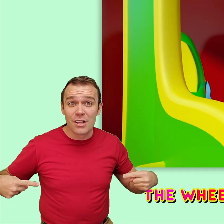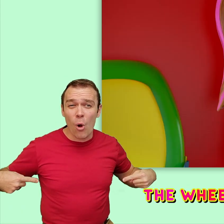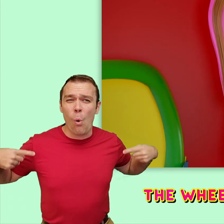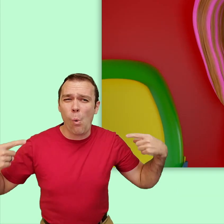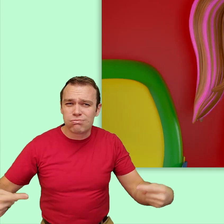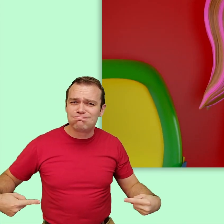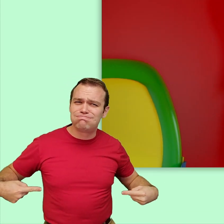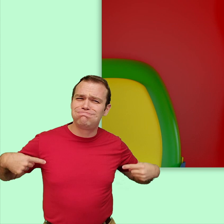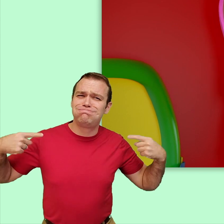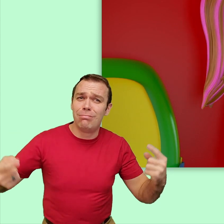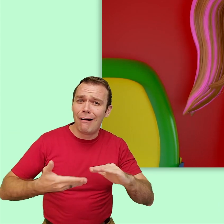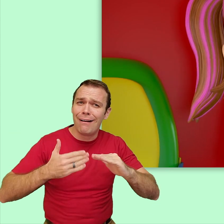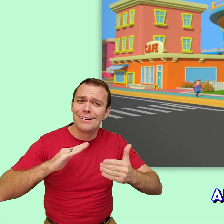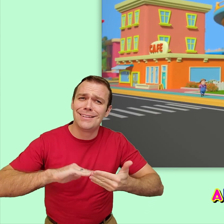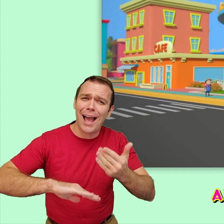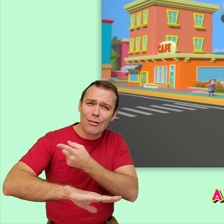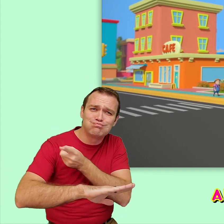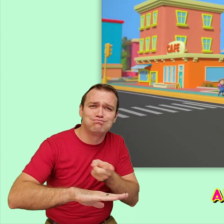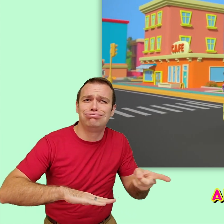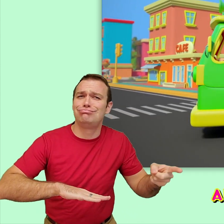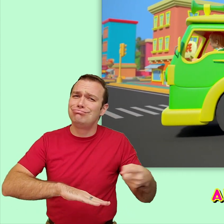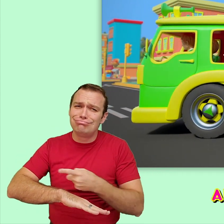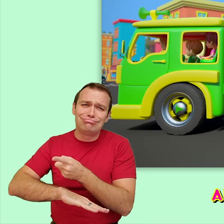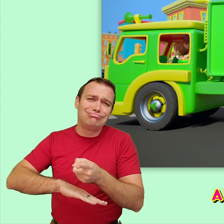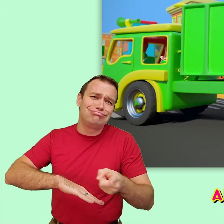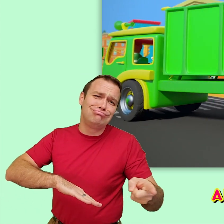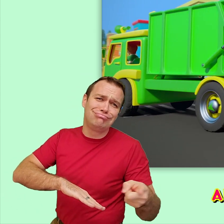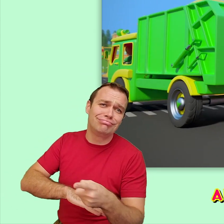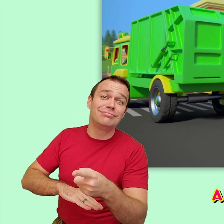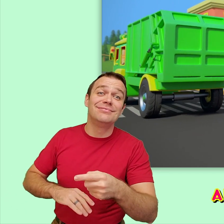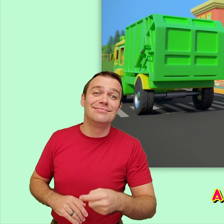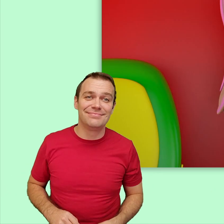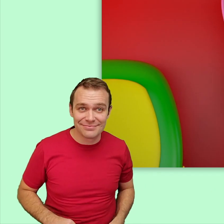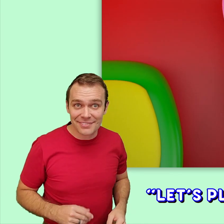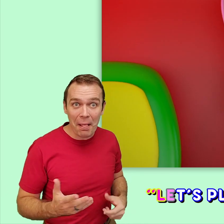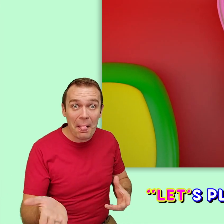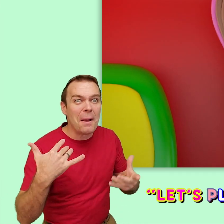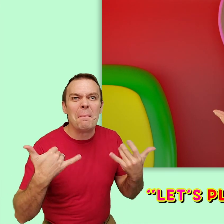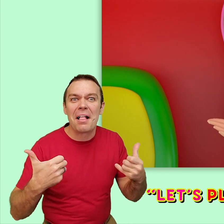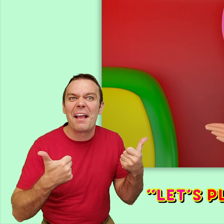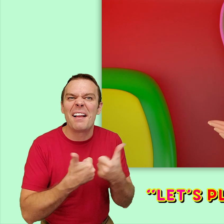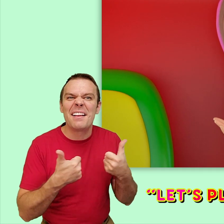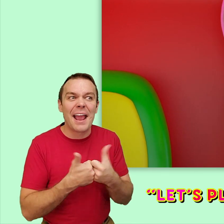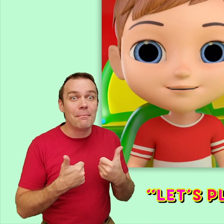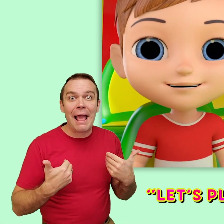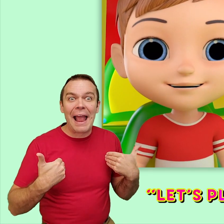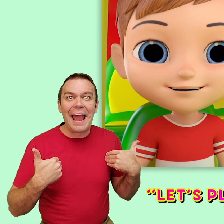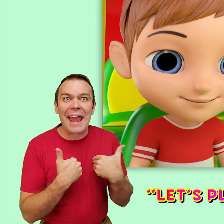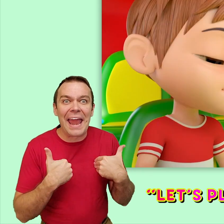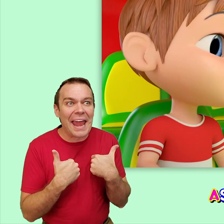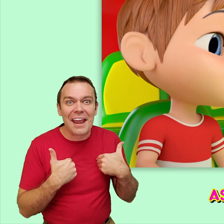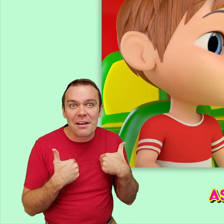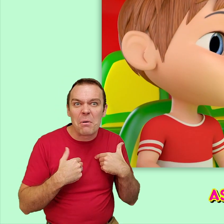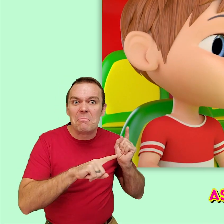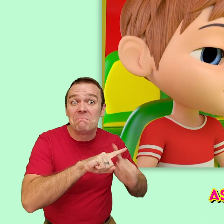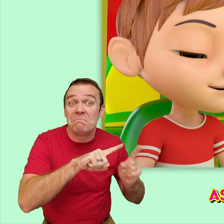garbage truck go round and round, all through the town. Let's play a game of animal